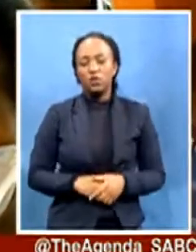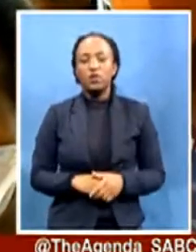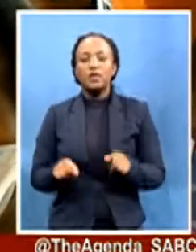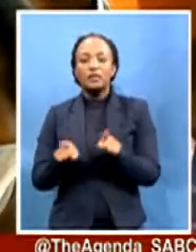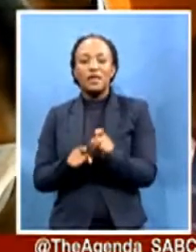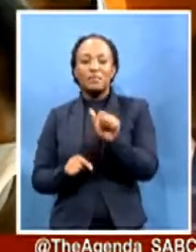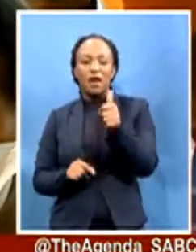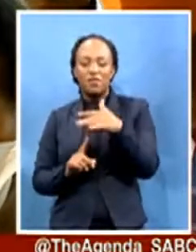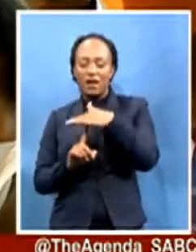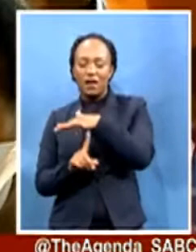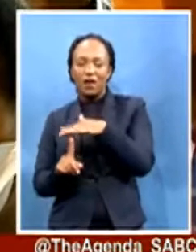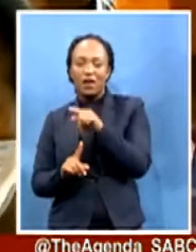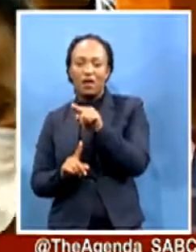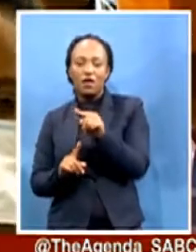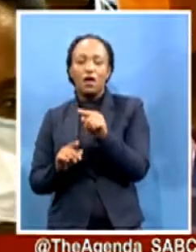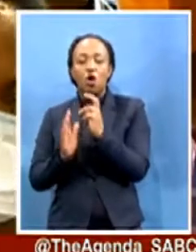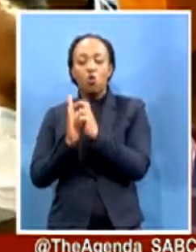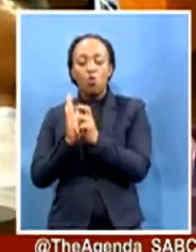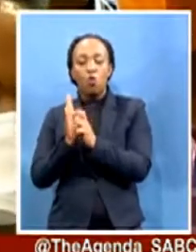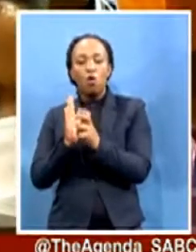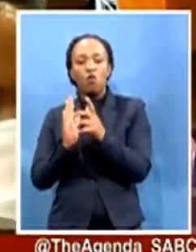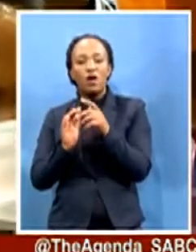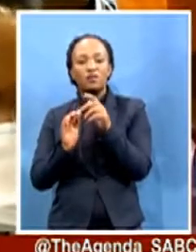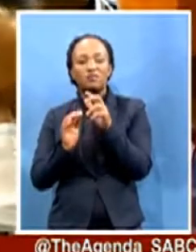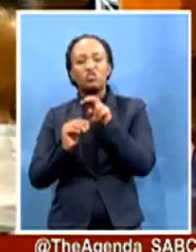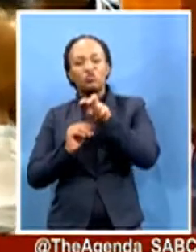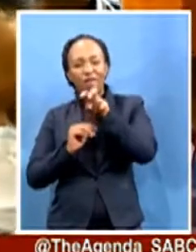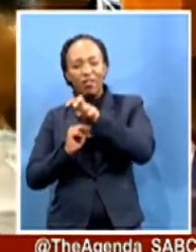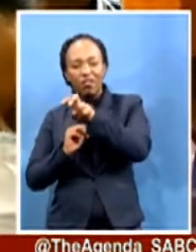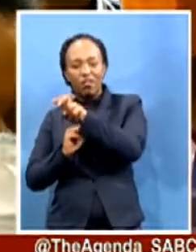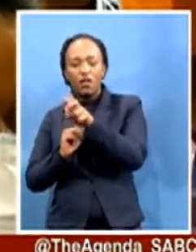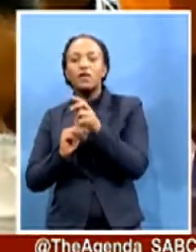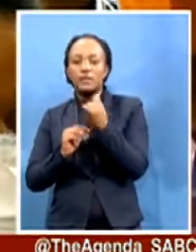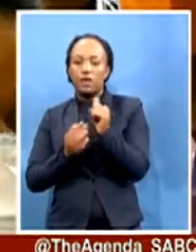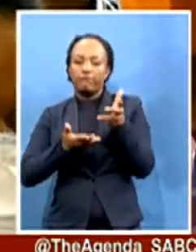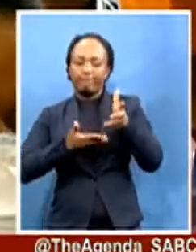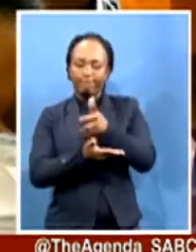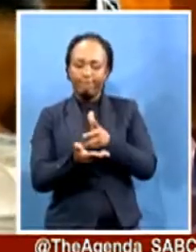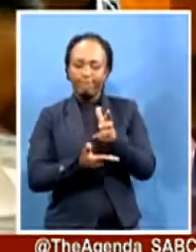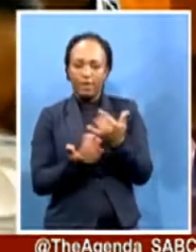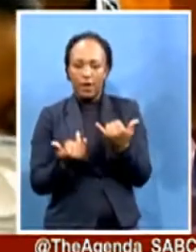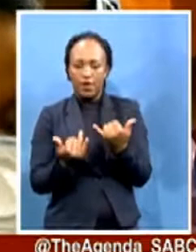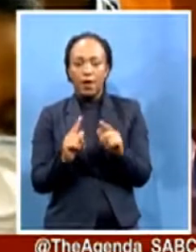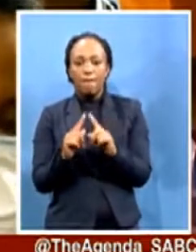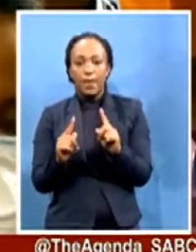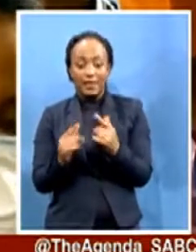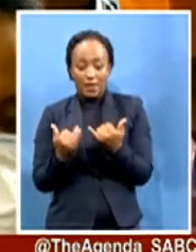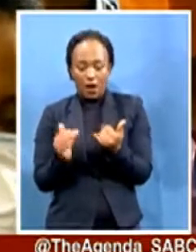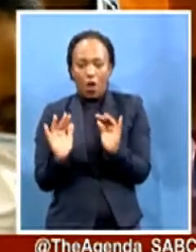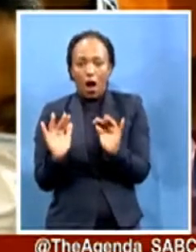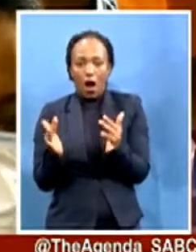on, that's issues under discussion. But the key now is how we make sure that amongst ourselves we keep